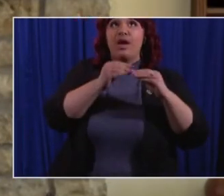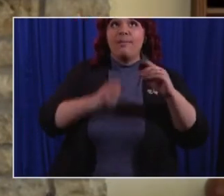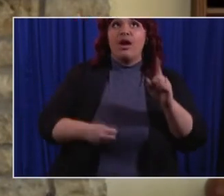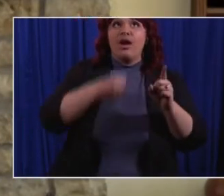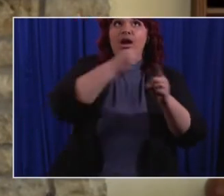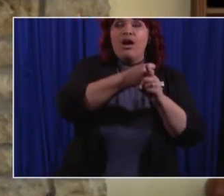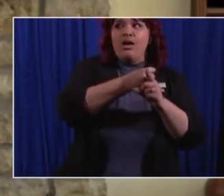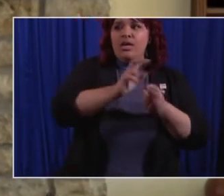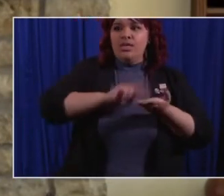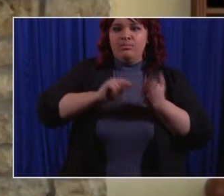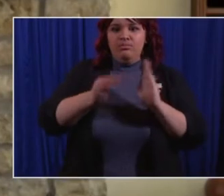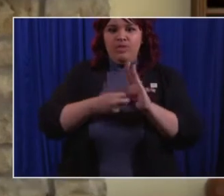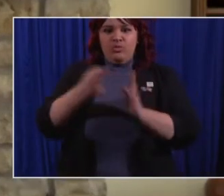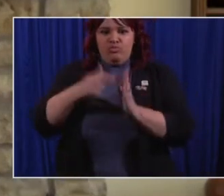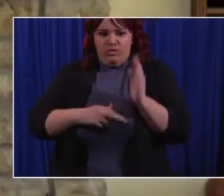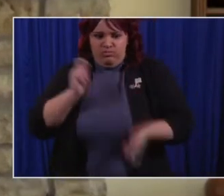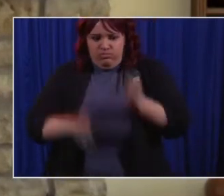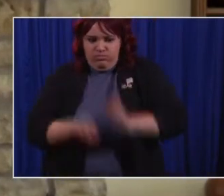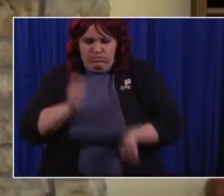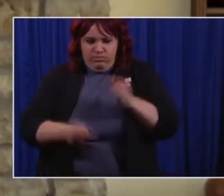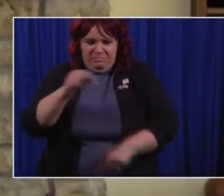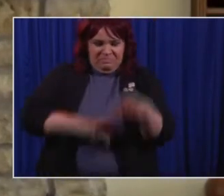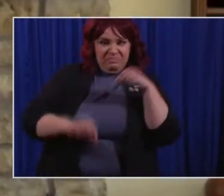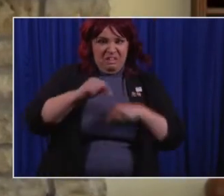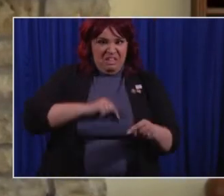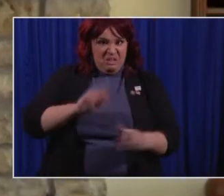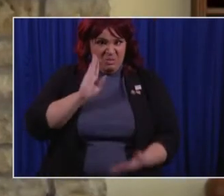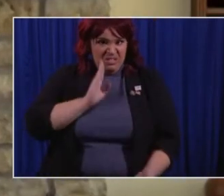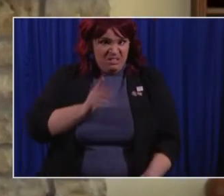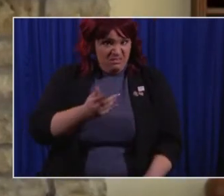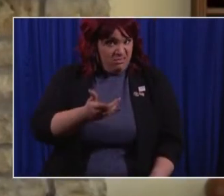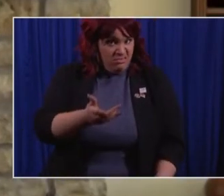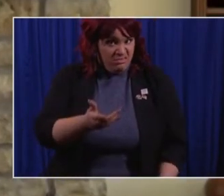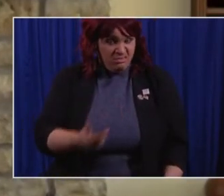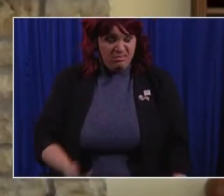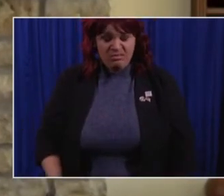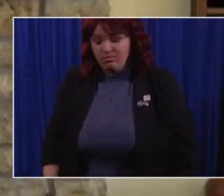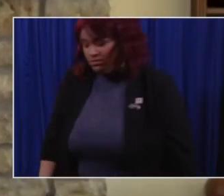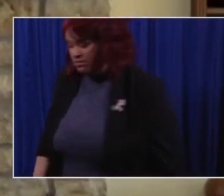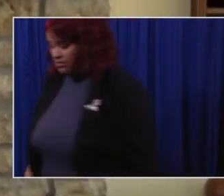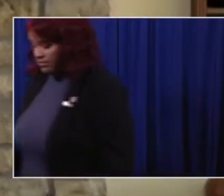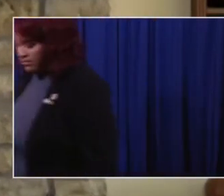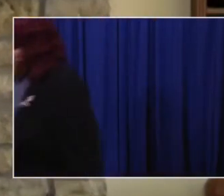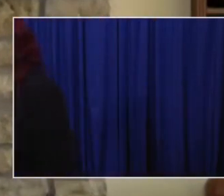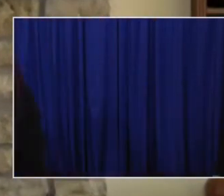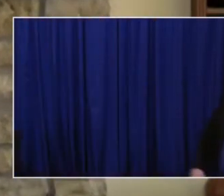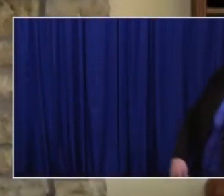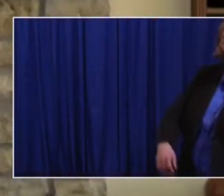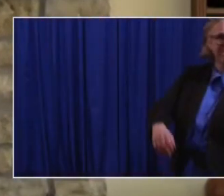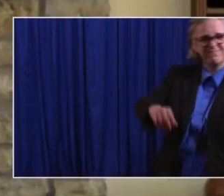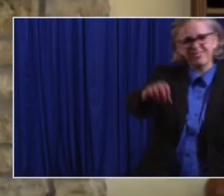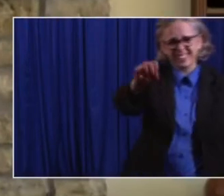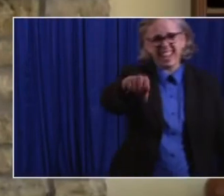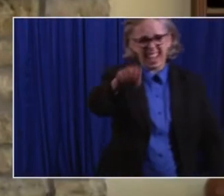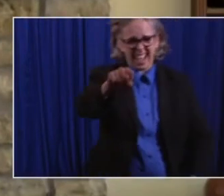outdoors? Well, I think a lot of it's going to depend on how this variant really operates. Does it become